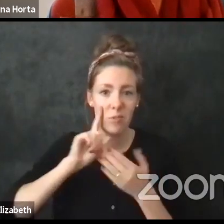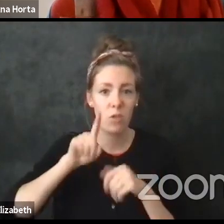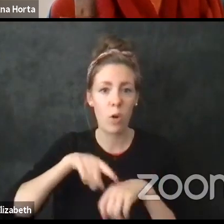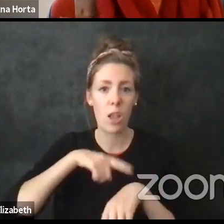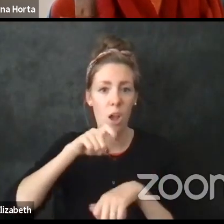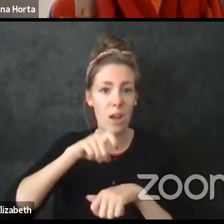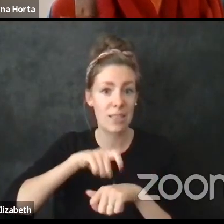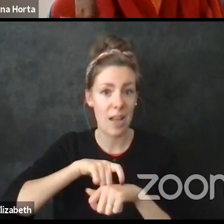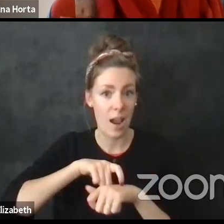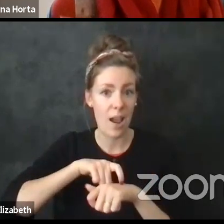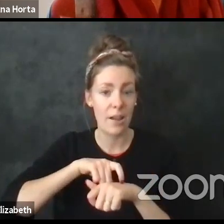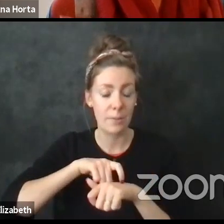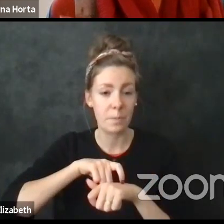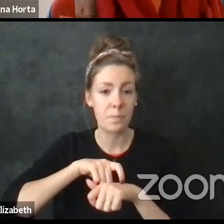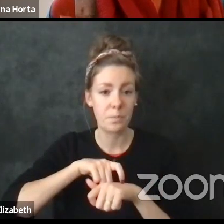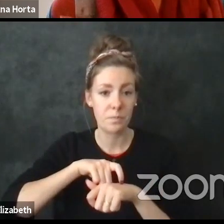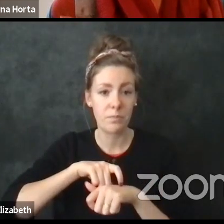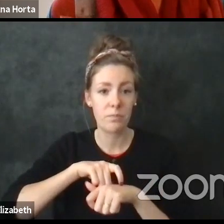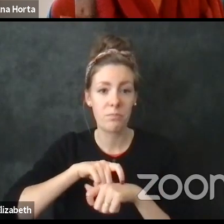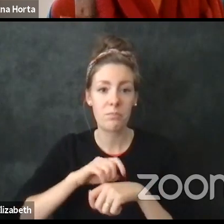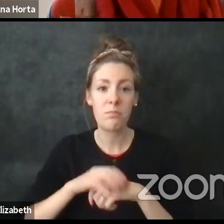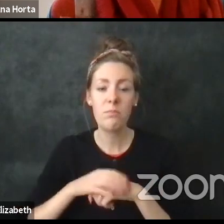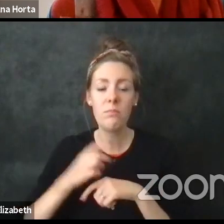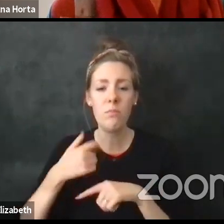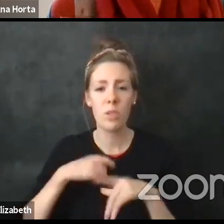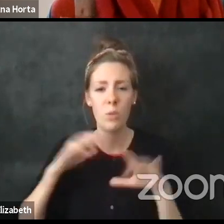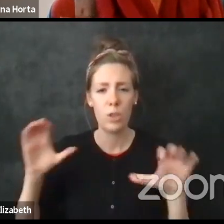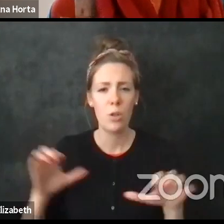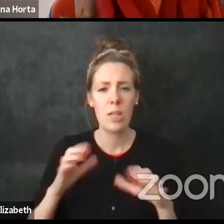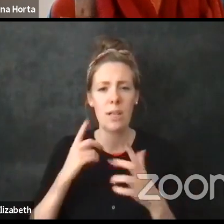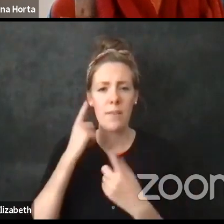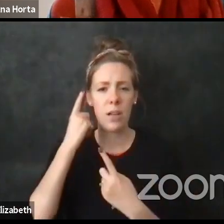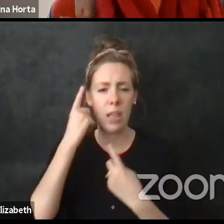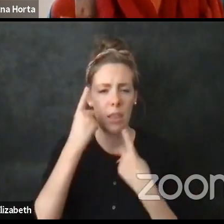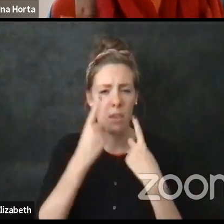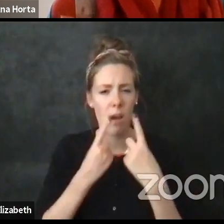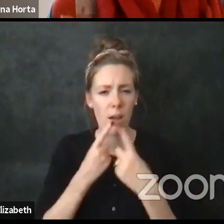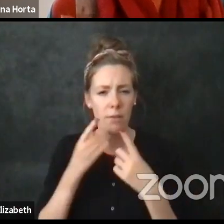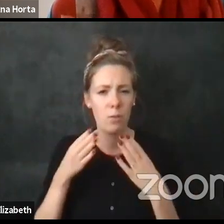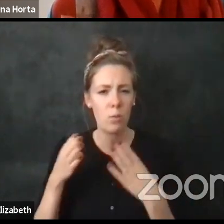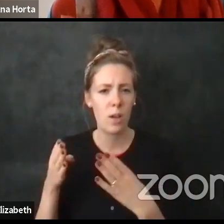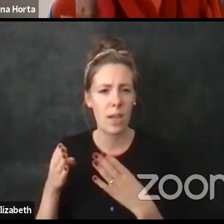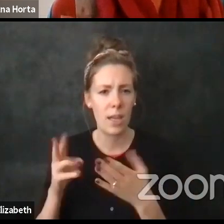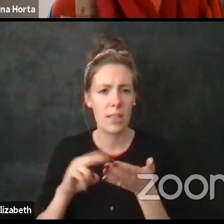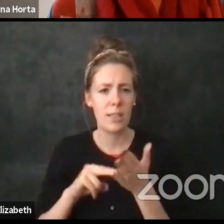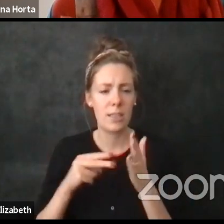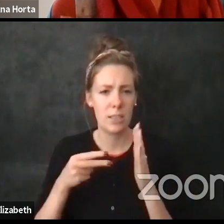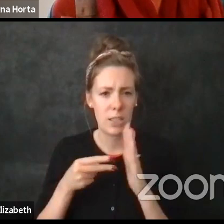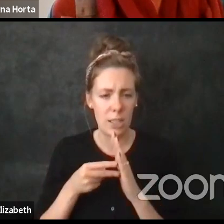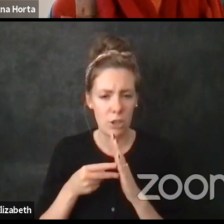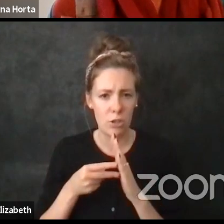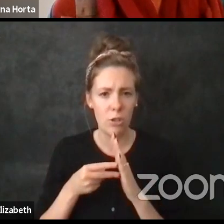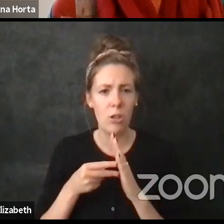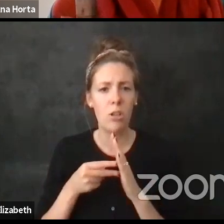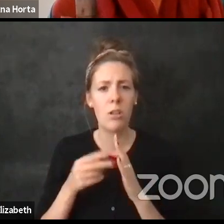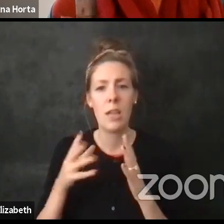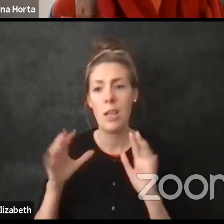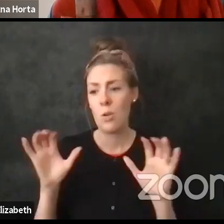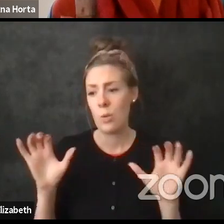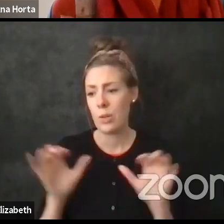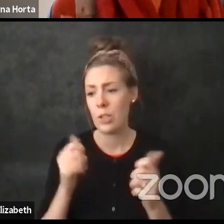now, that we do so in a very thoughtful way, in a very intentional way, and we do everything we can